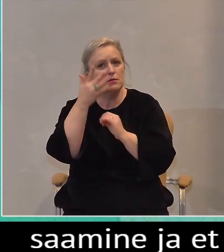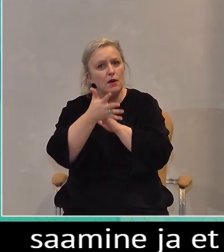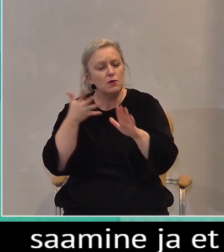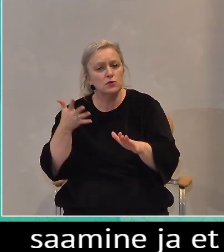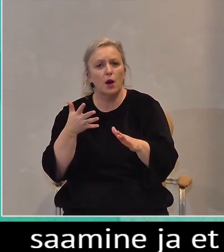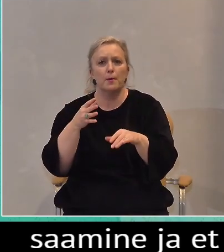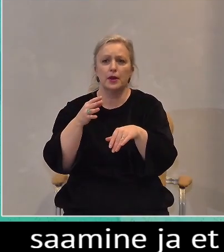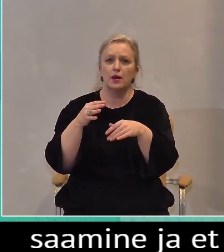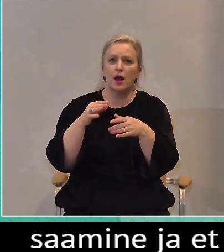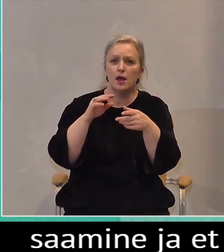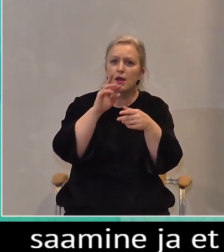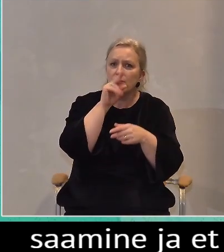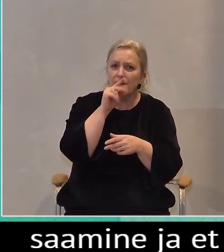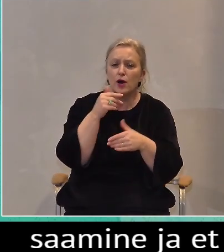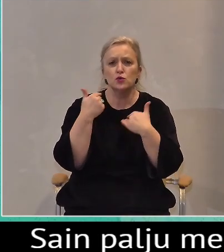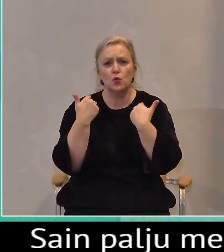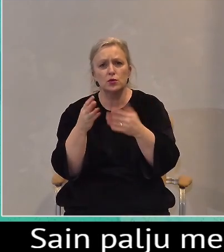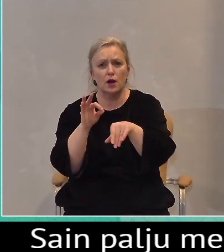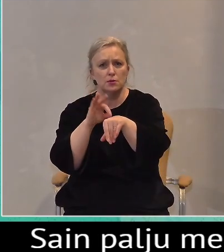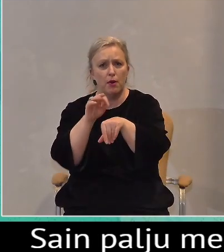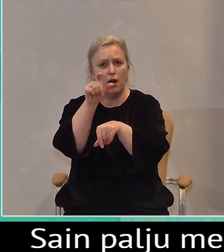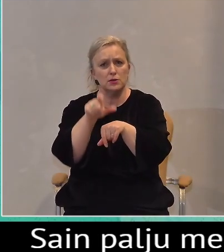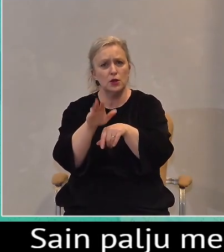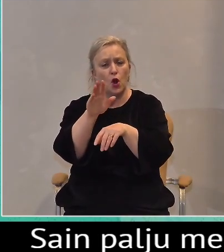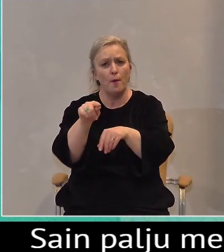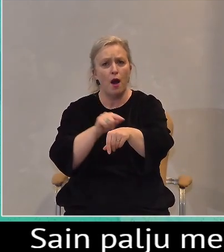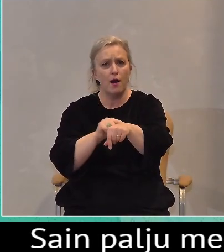small pieces of information